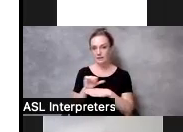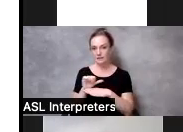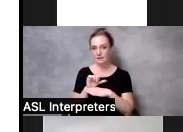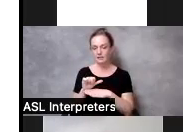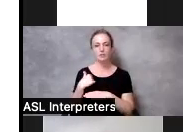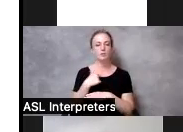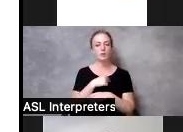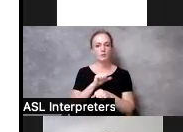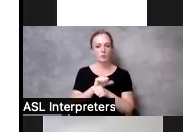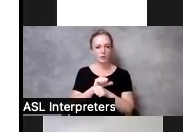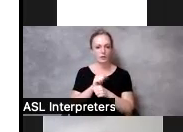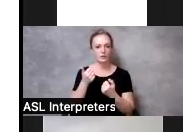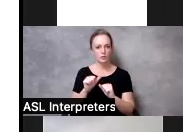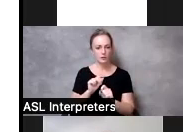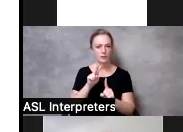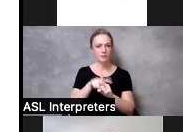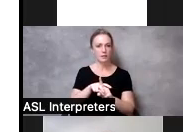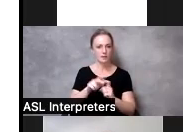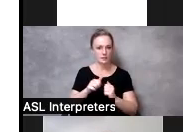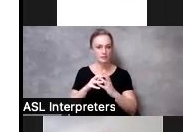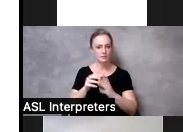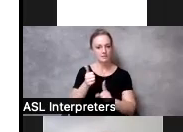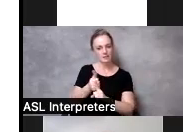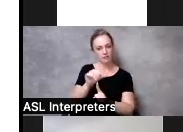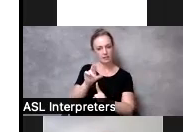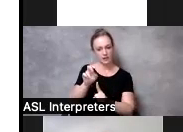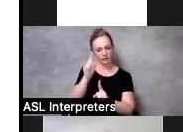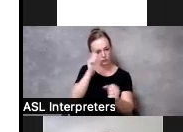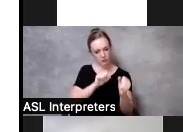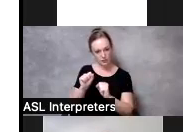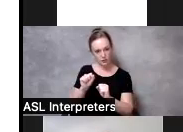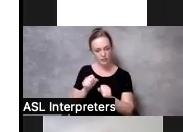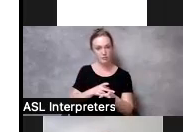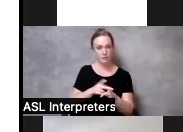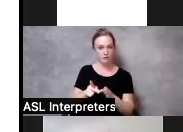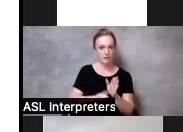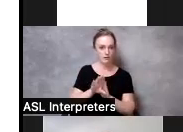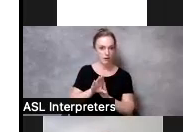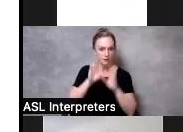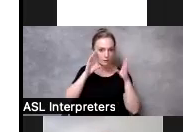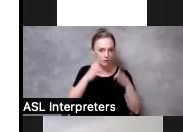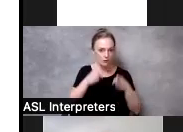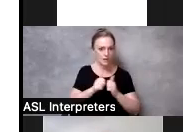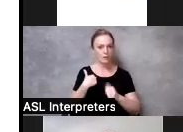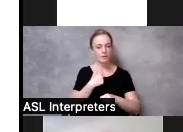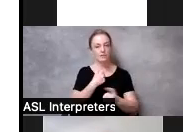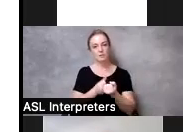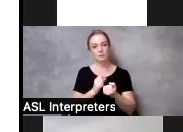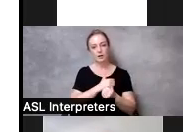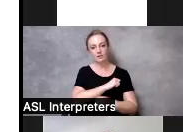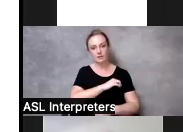working to implement self-care strategies and professional development around how we support our